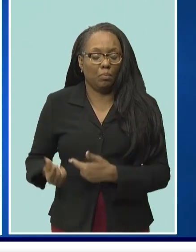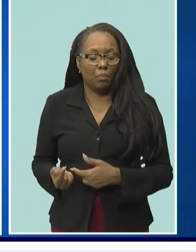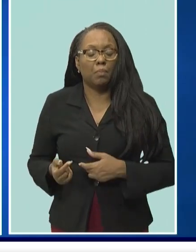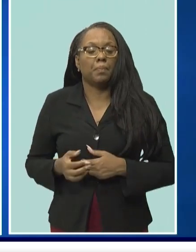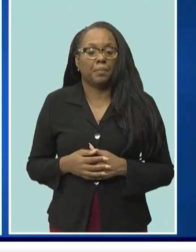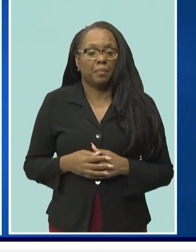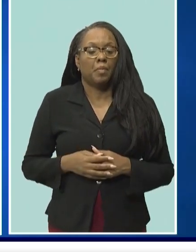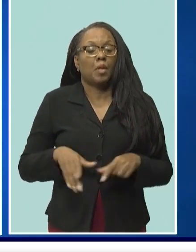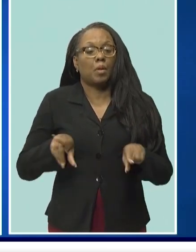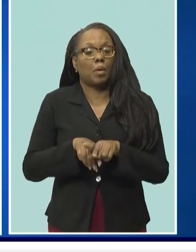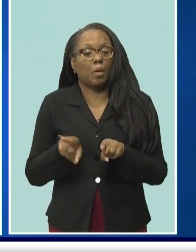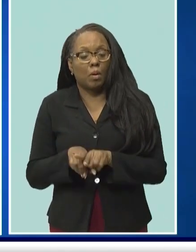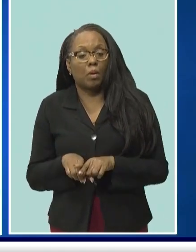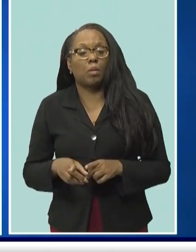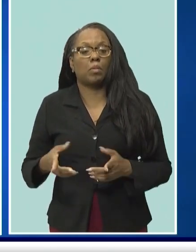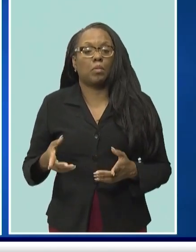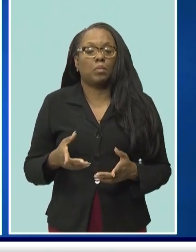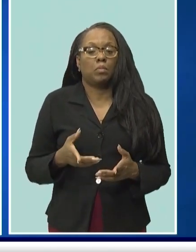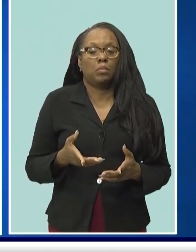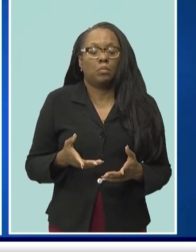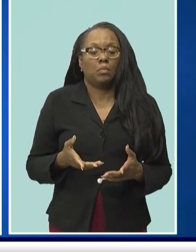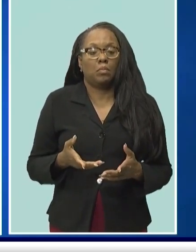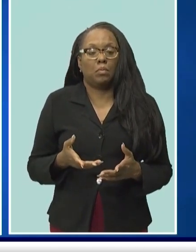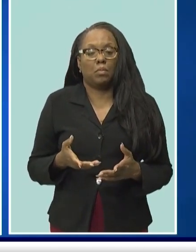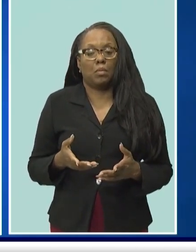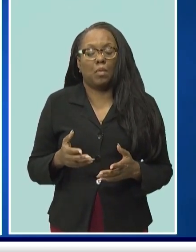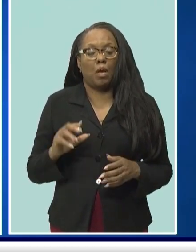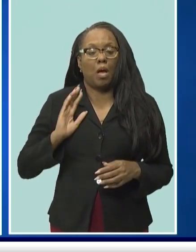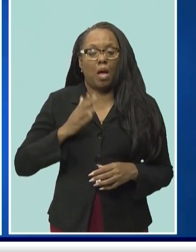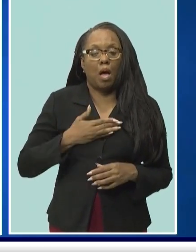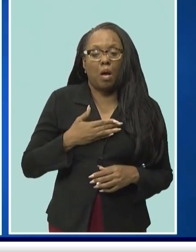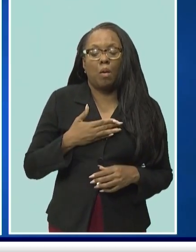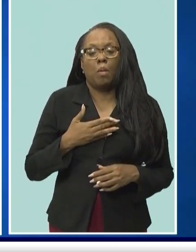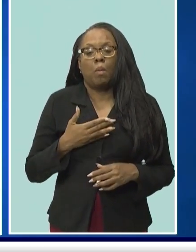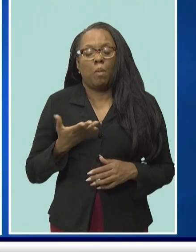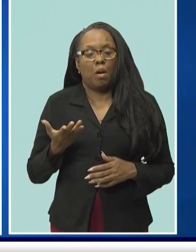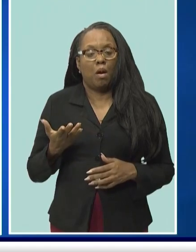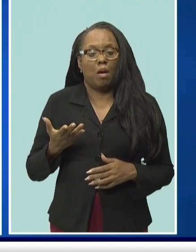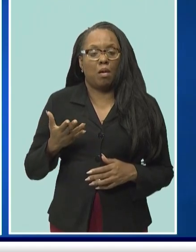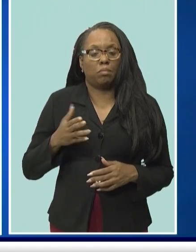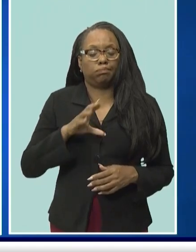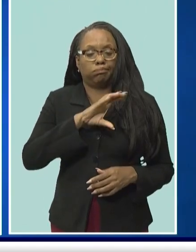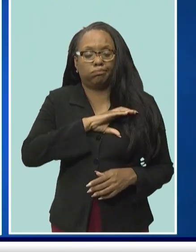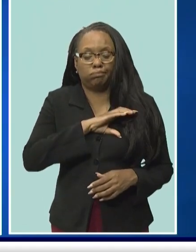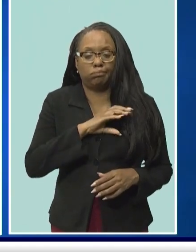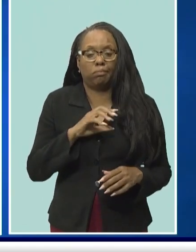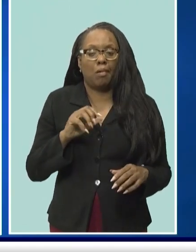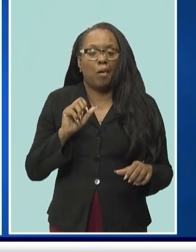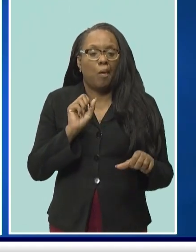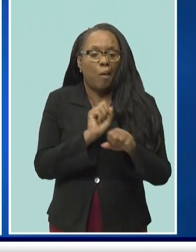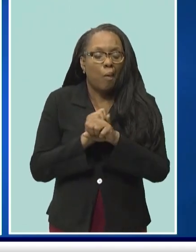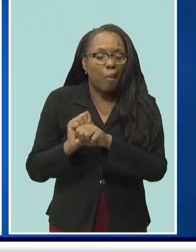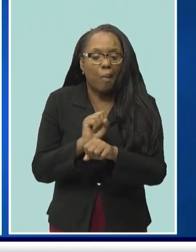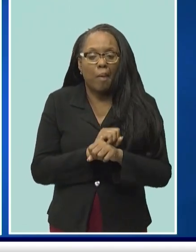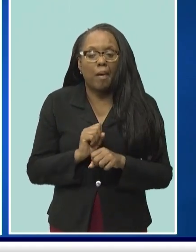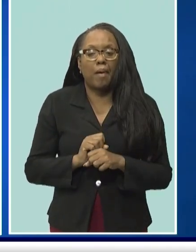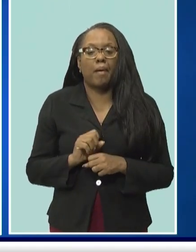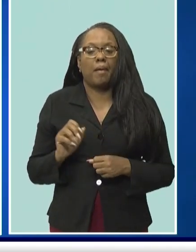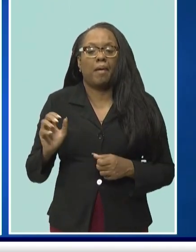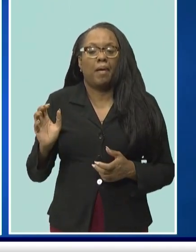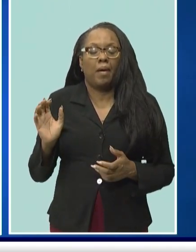who work at the borders within our country are also partners in this